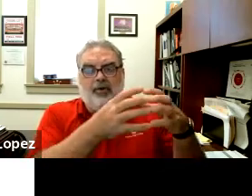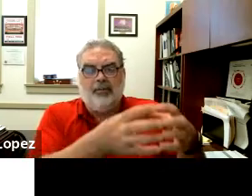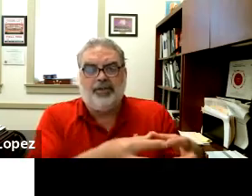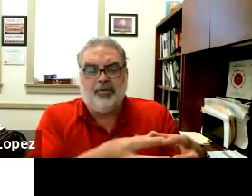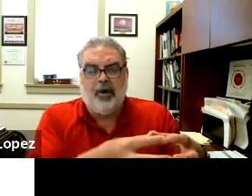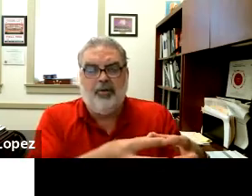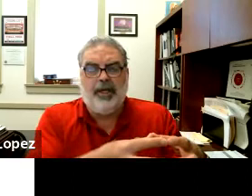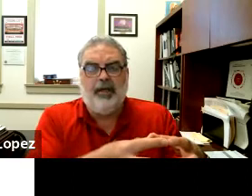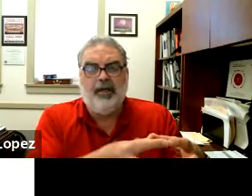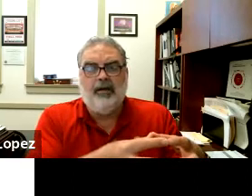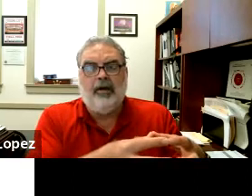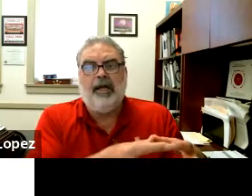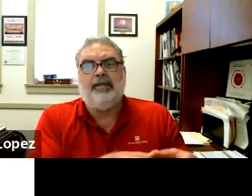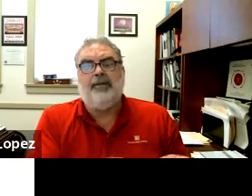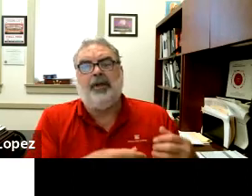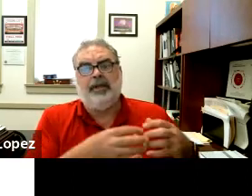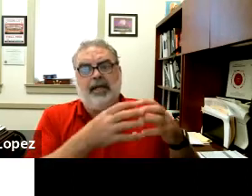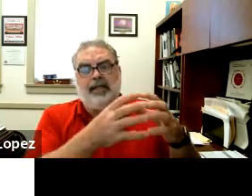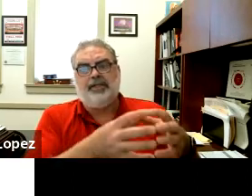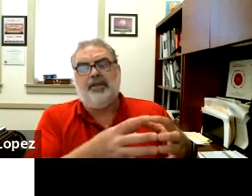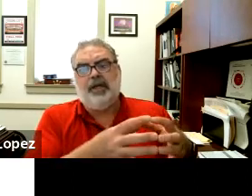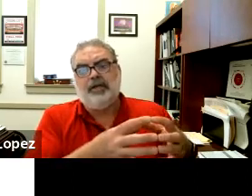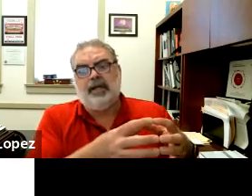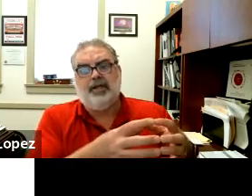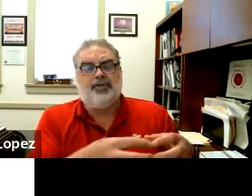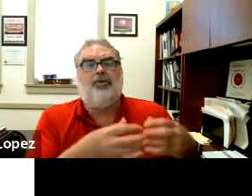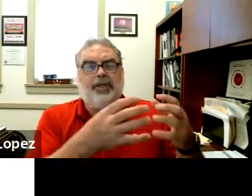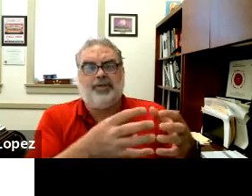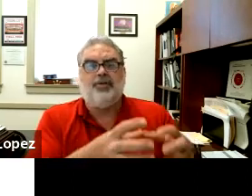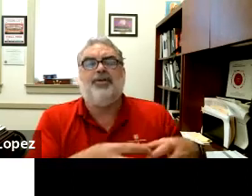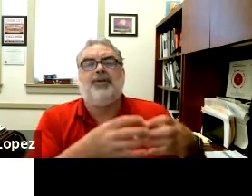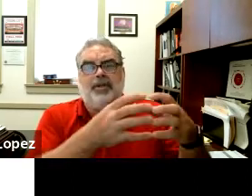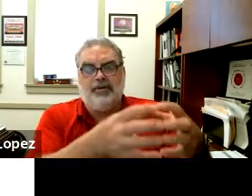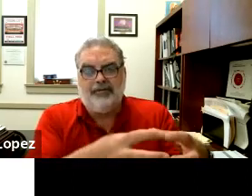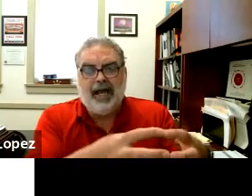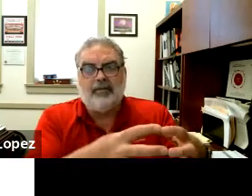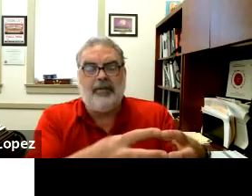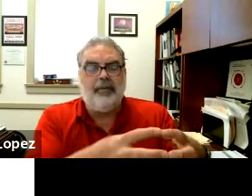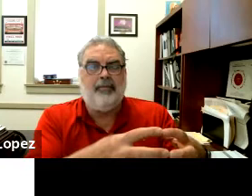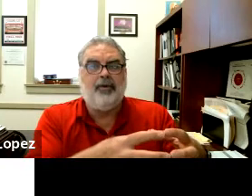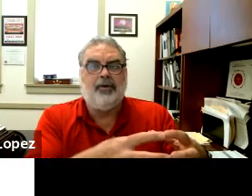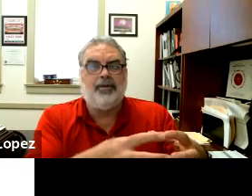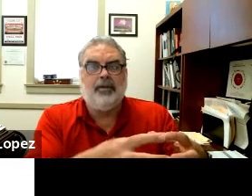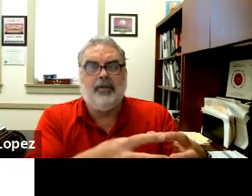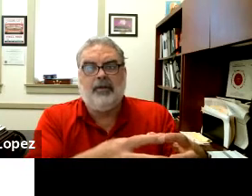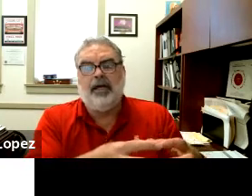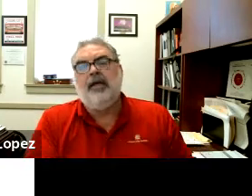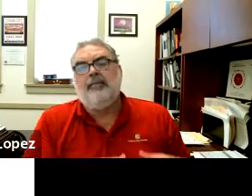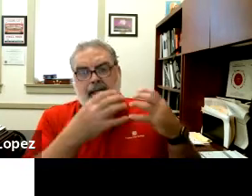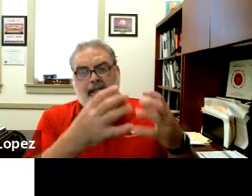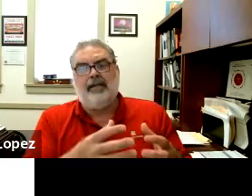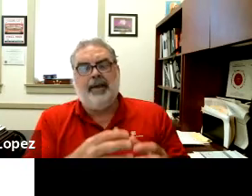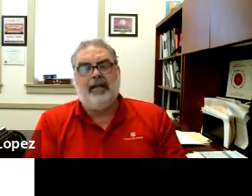your program is growing, right? And typically that leads to things like additional resources, additional faculty members,